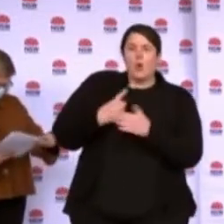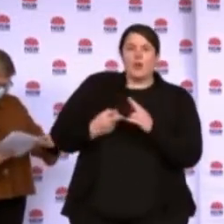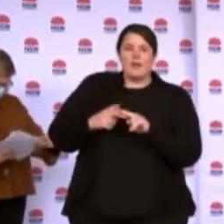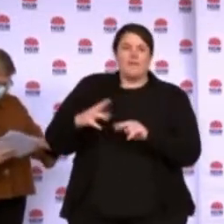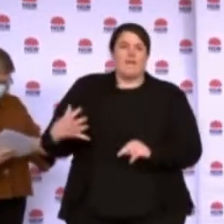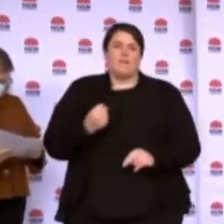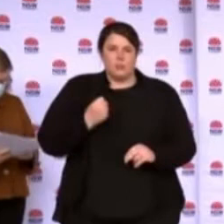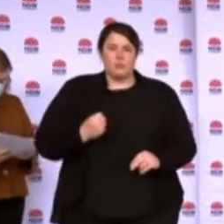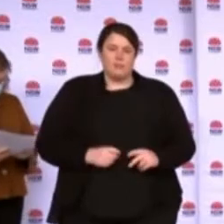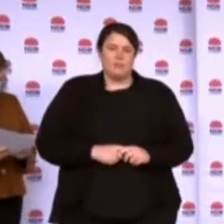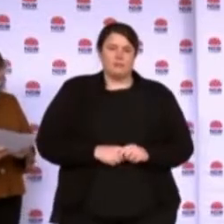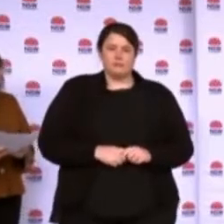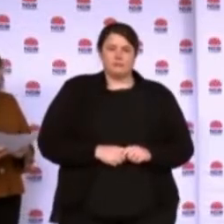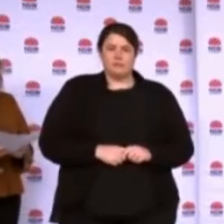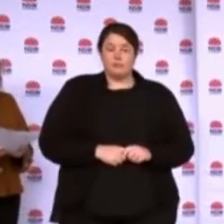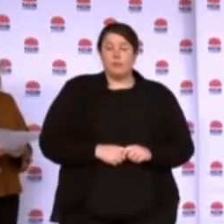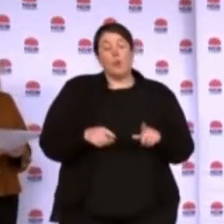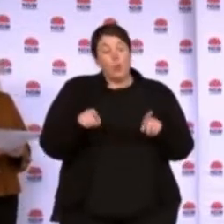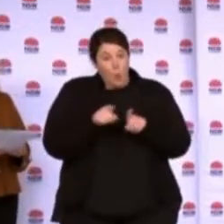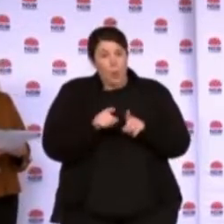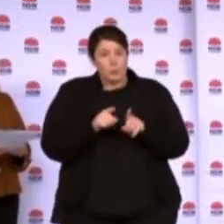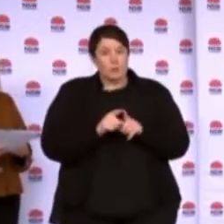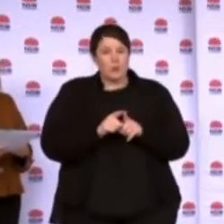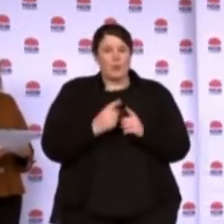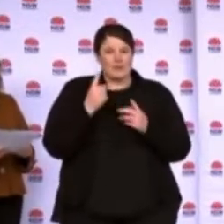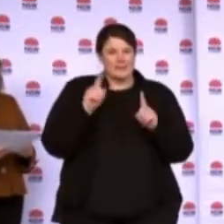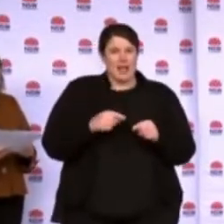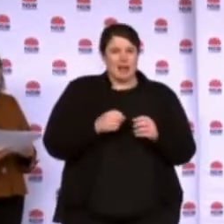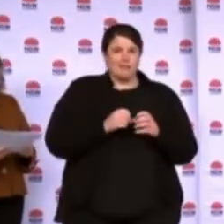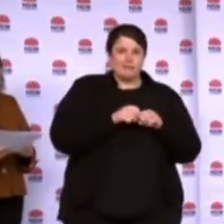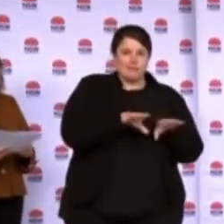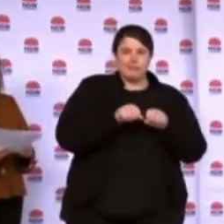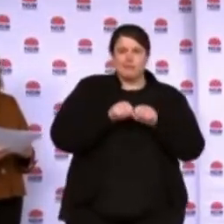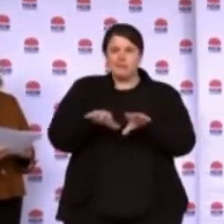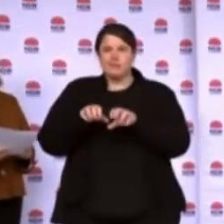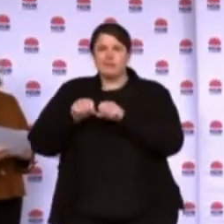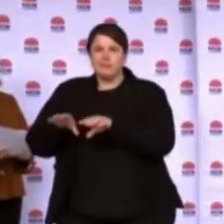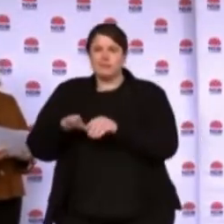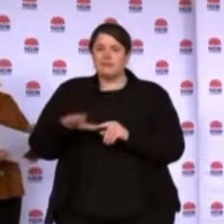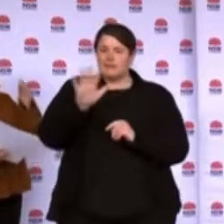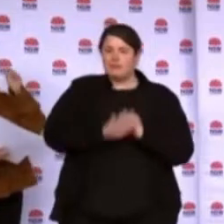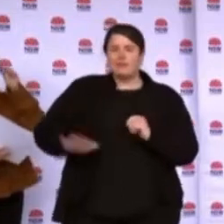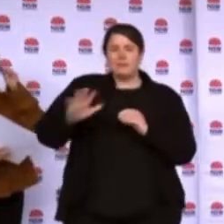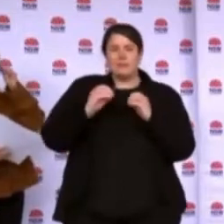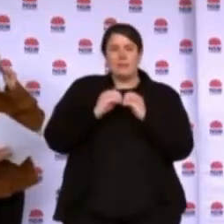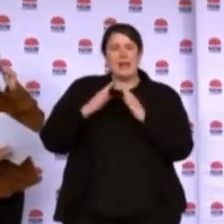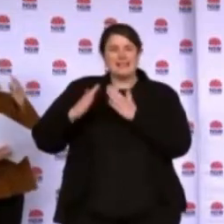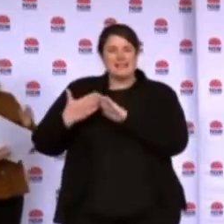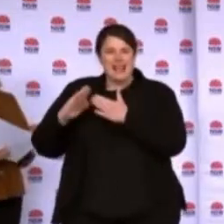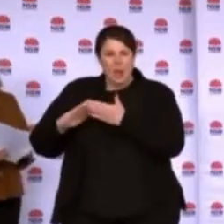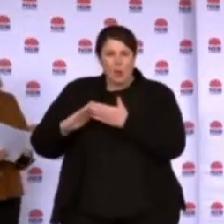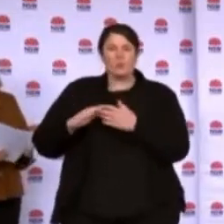safe. We're also seeing, of course, a considerable amount of cases in the Canterbury-Bankstown local government area and the